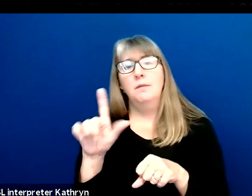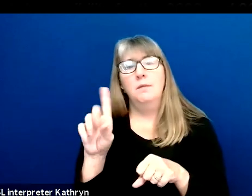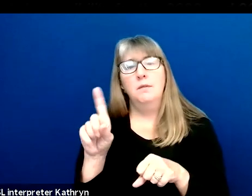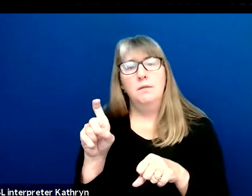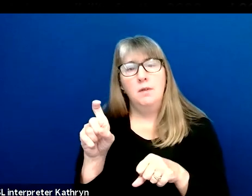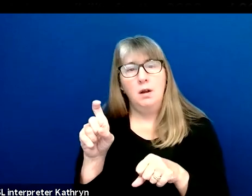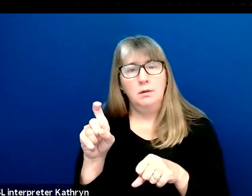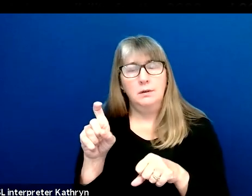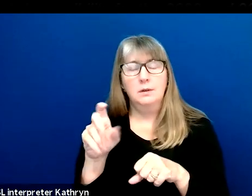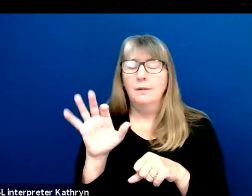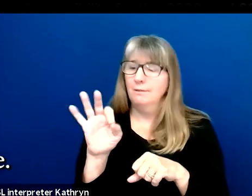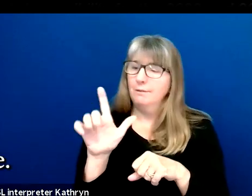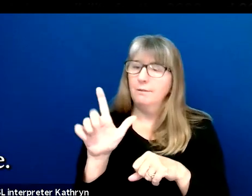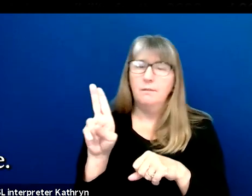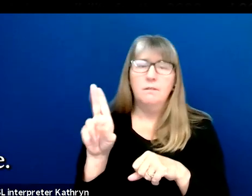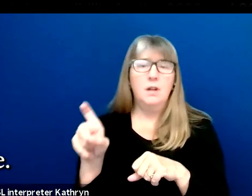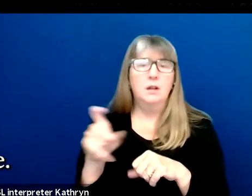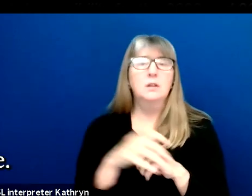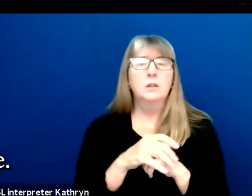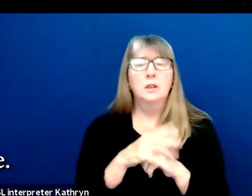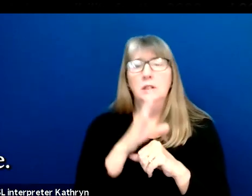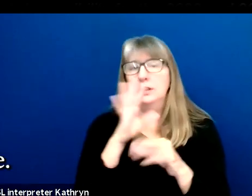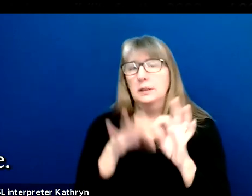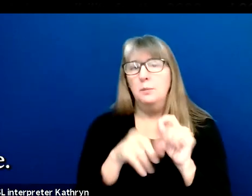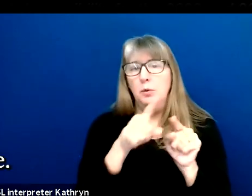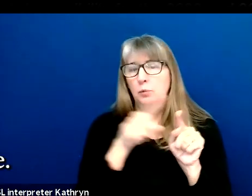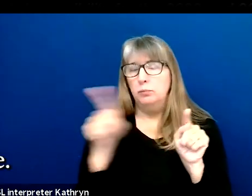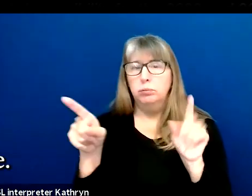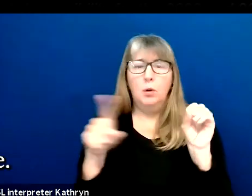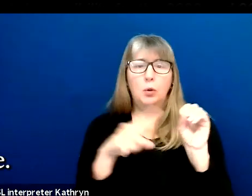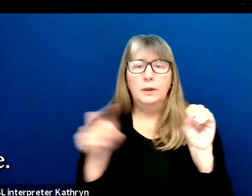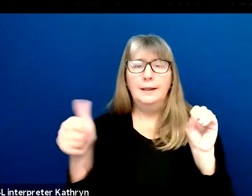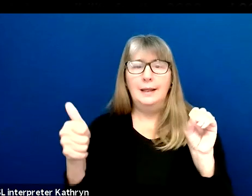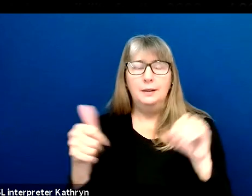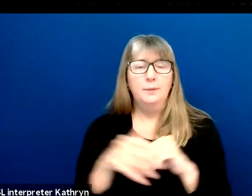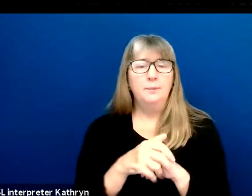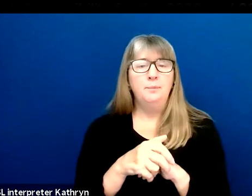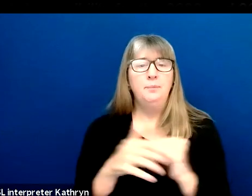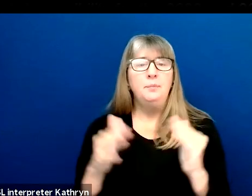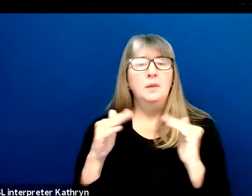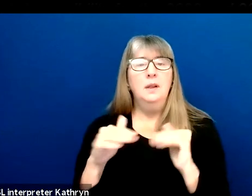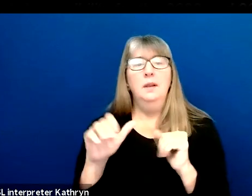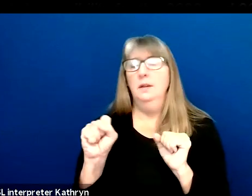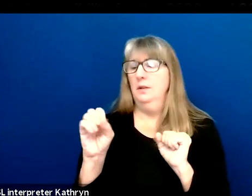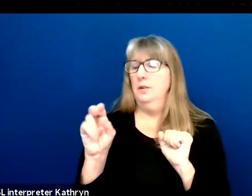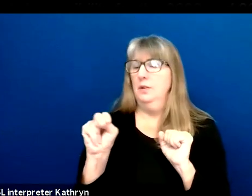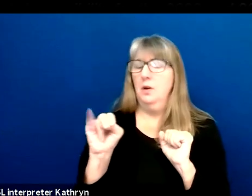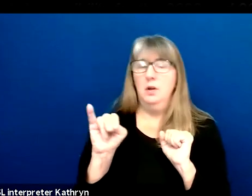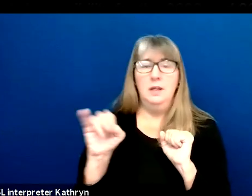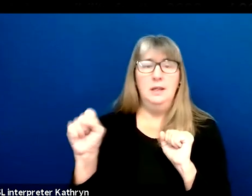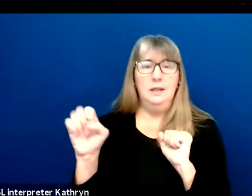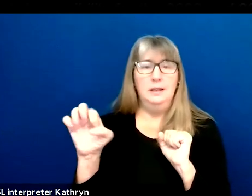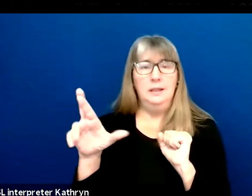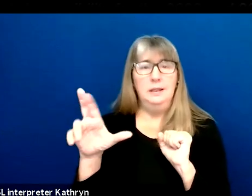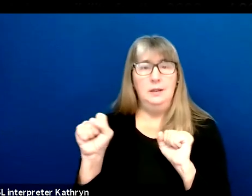simple straight line. Then I use the Astronify Soni series class, which is